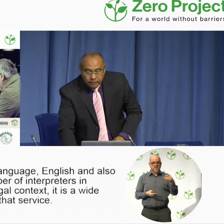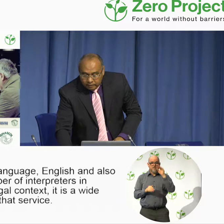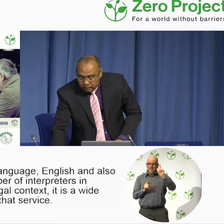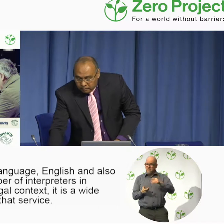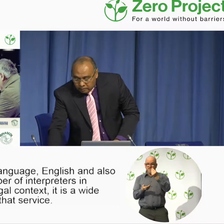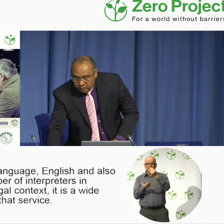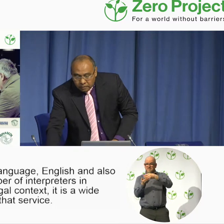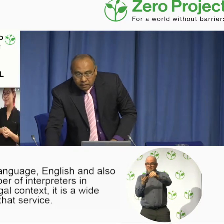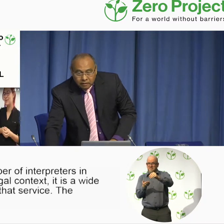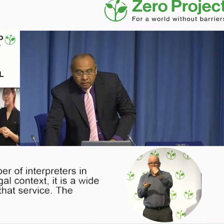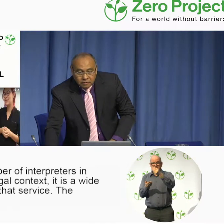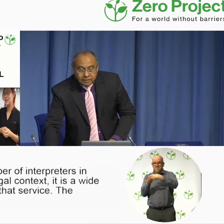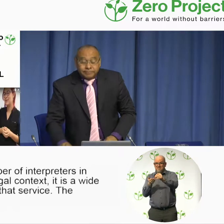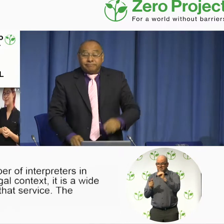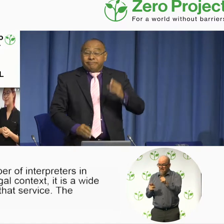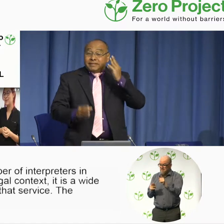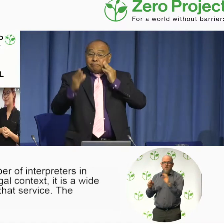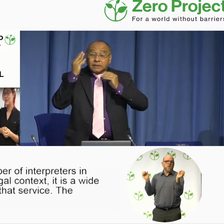because the government is funding it.